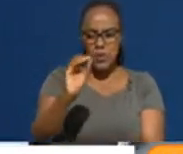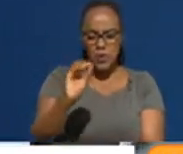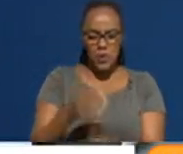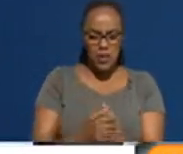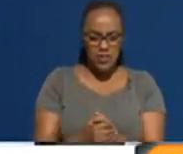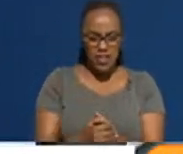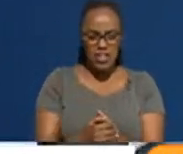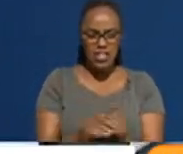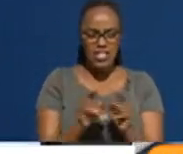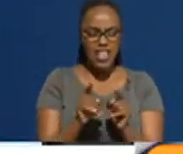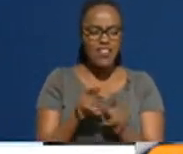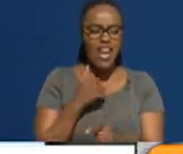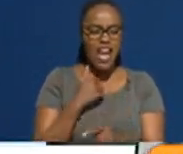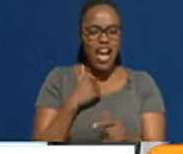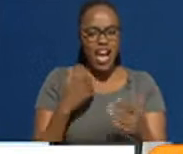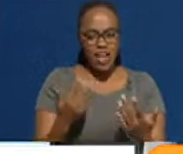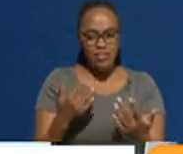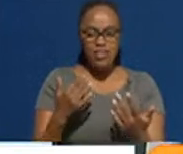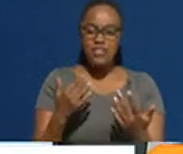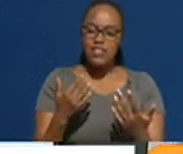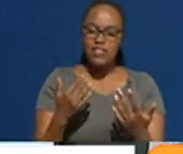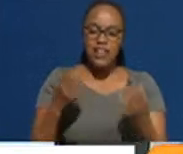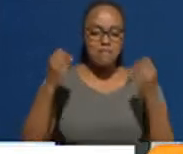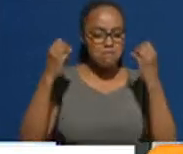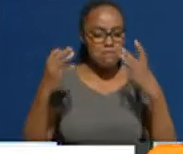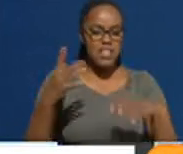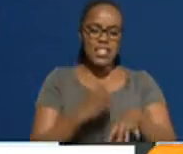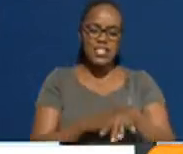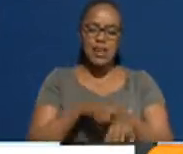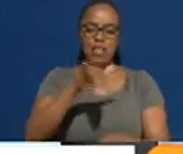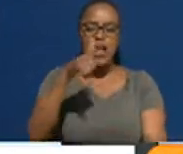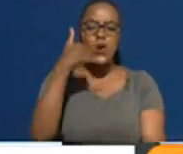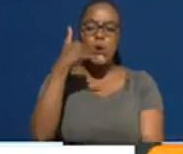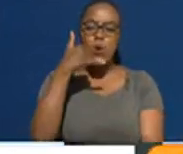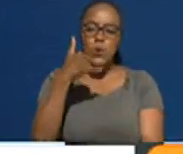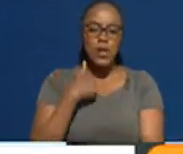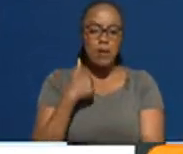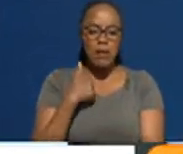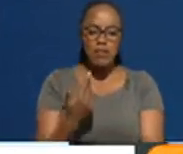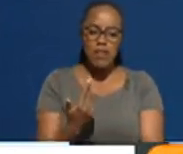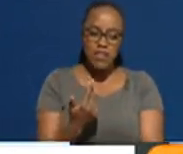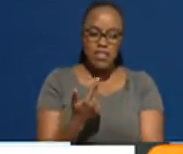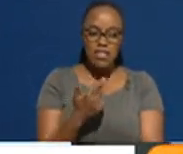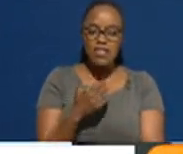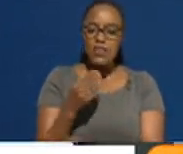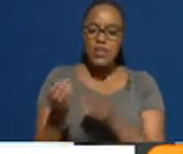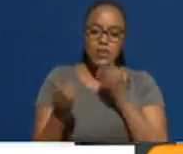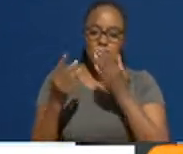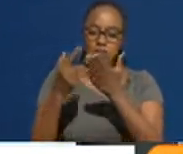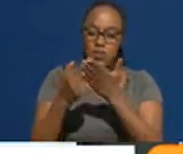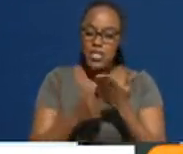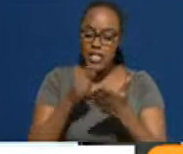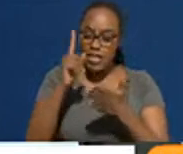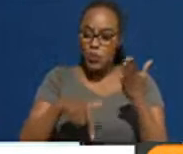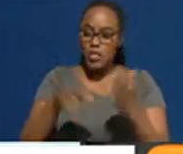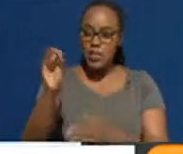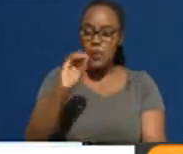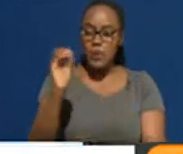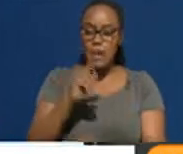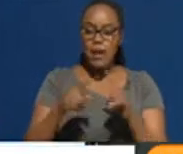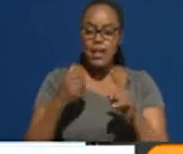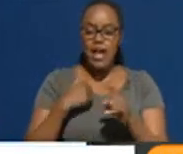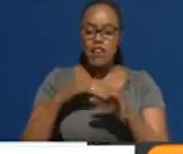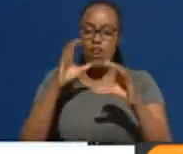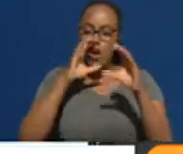I wonder if he called you at any point. Aye, too many times. I don't even want to disclose what we discussed, but I had a very